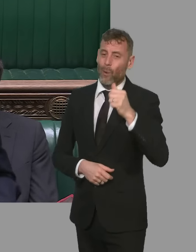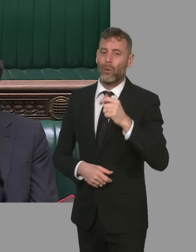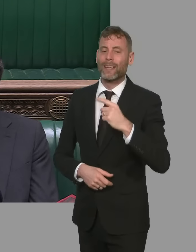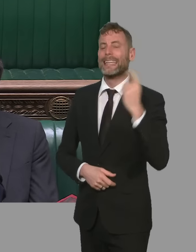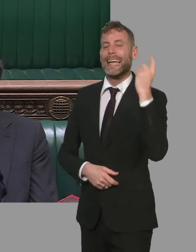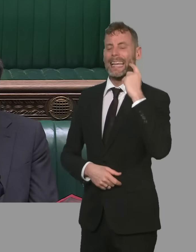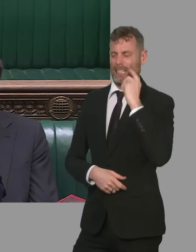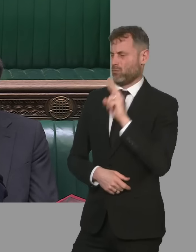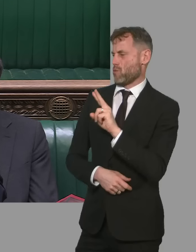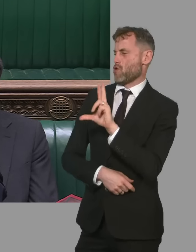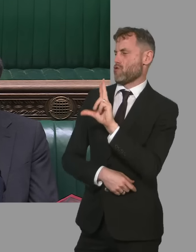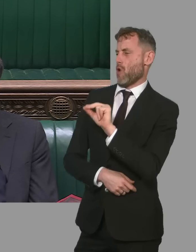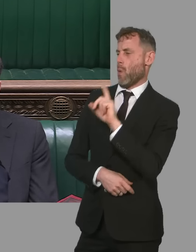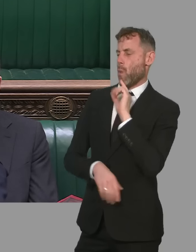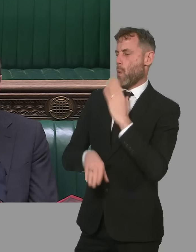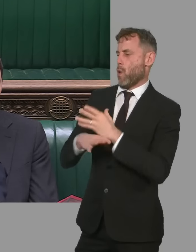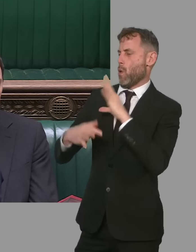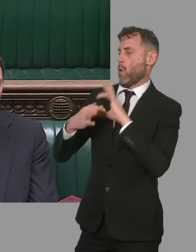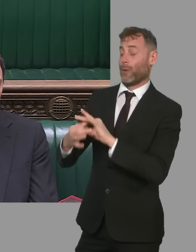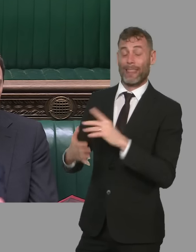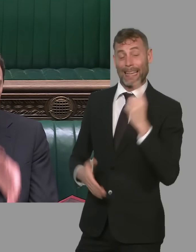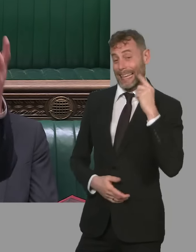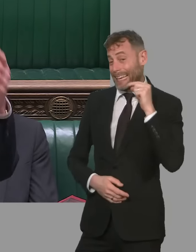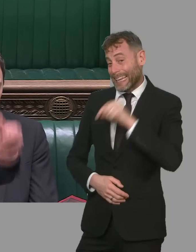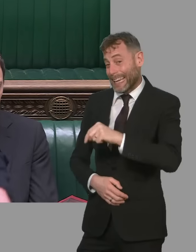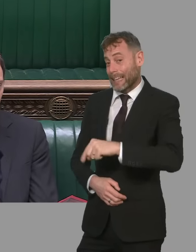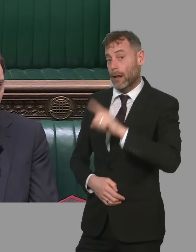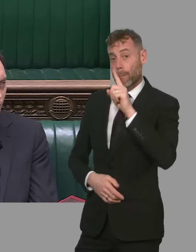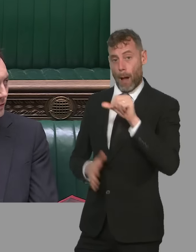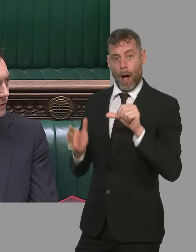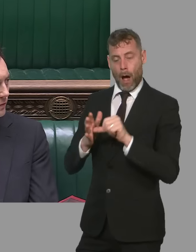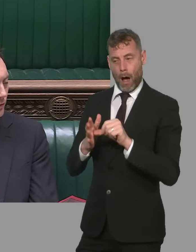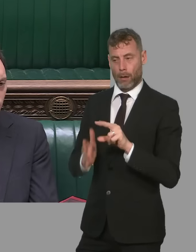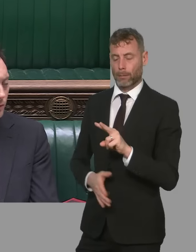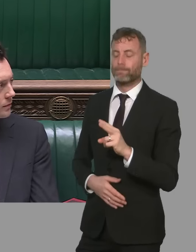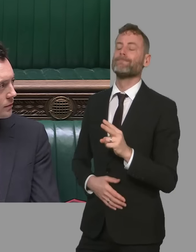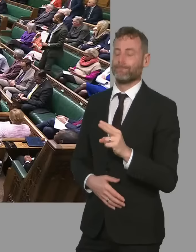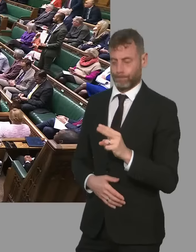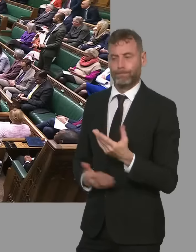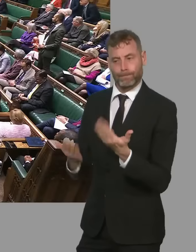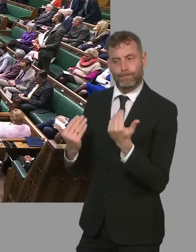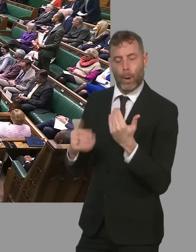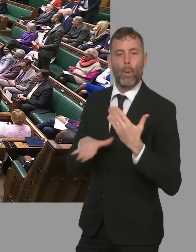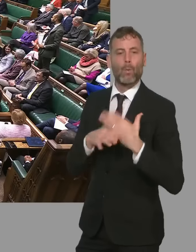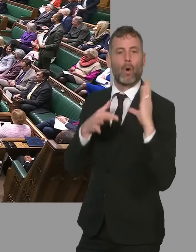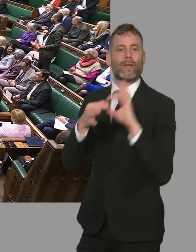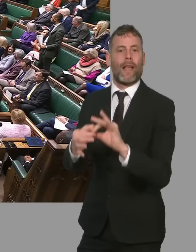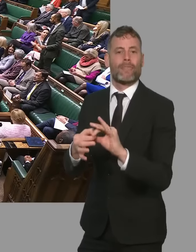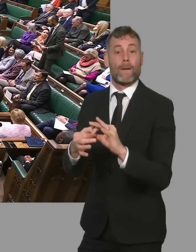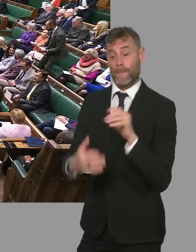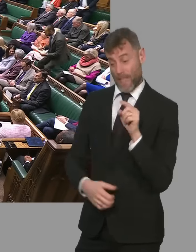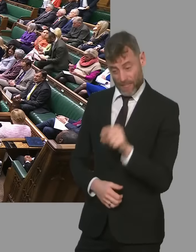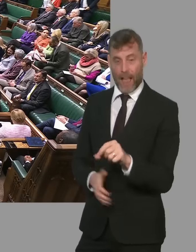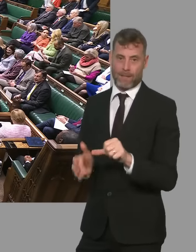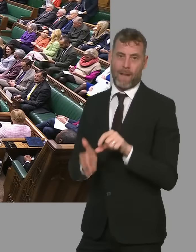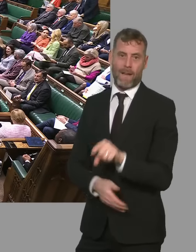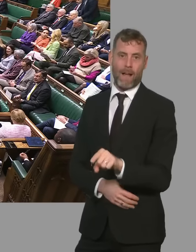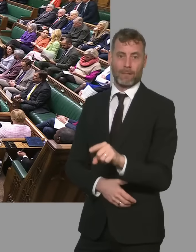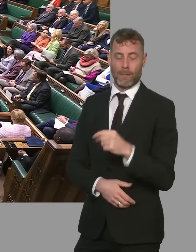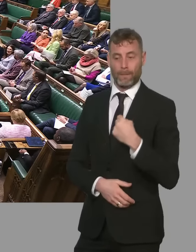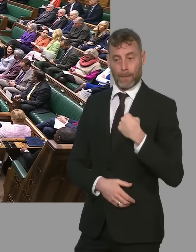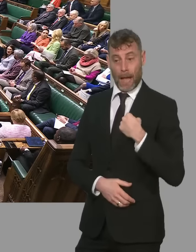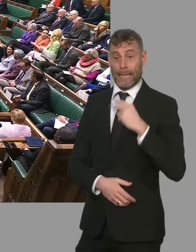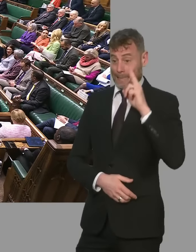peace, enormous benefits flow, in this case to Northern Ireland and elsewhere in the world. Question number 4, Mr. Speaker.